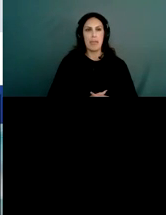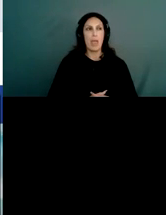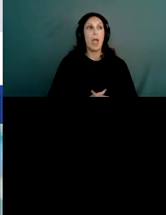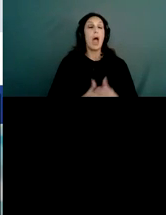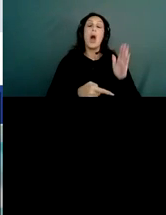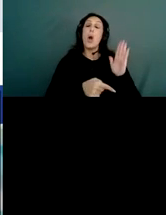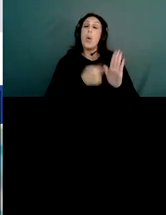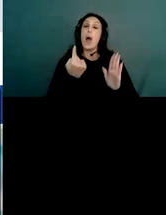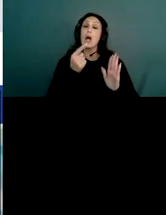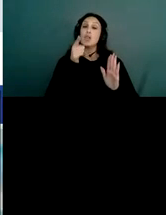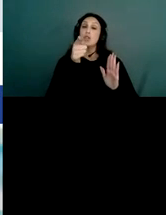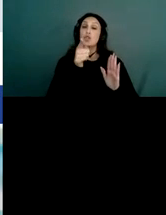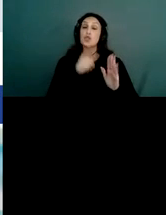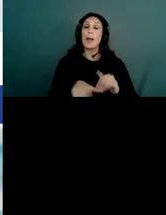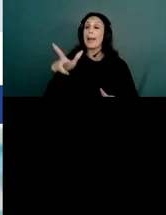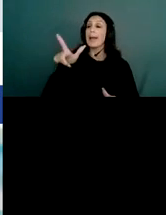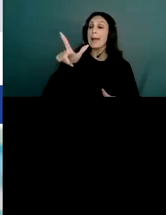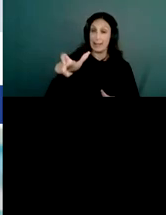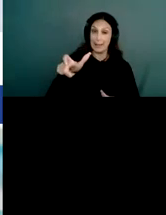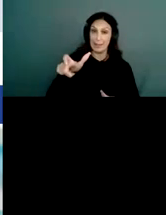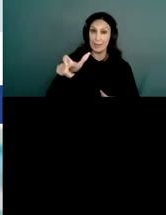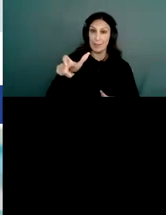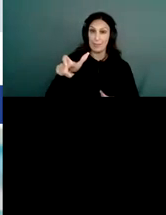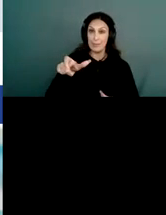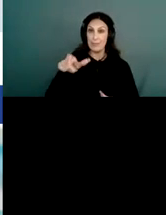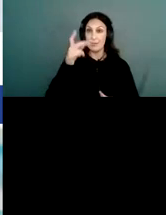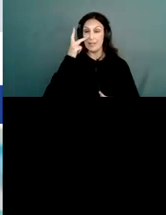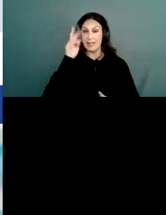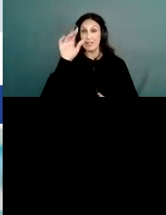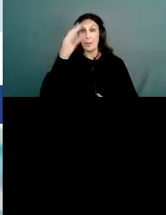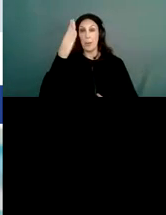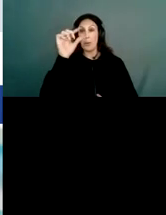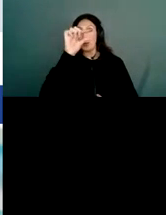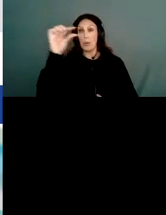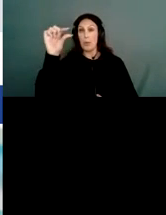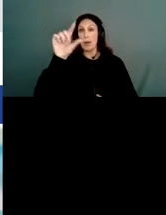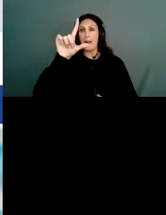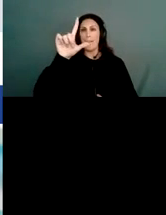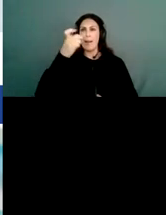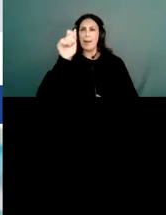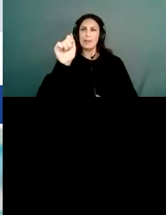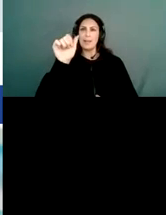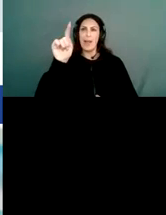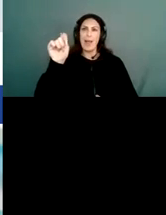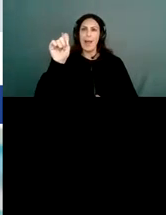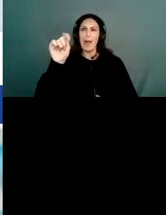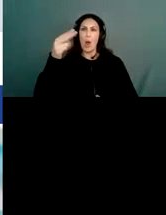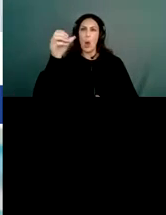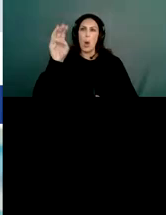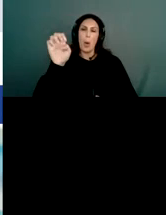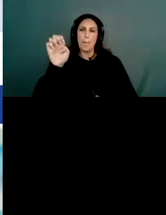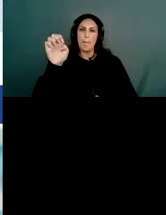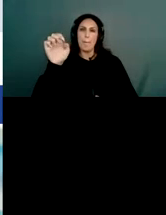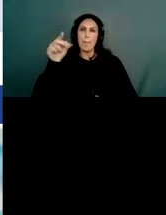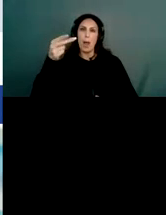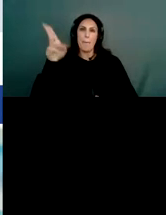link, you will see it says at the top, Lexia at-Home Resources Hub, and there's a tab for Core5, and there's